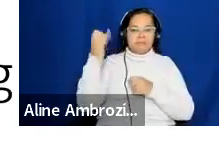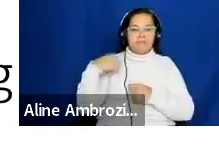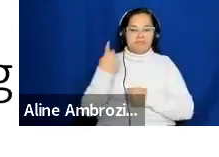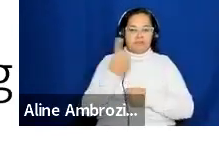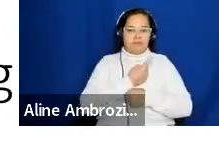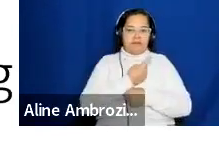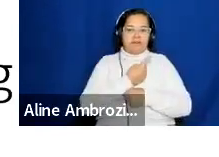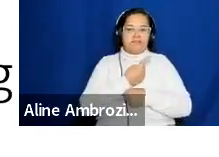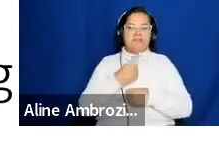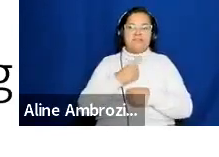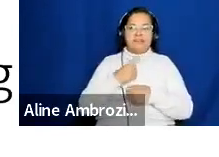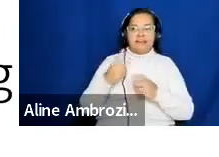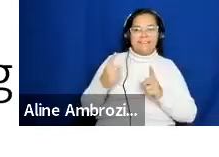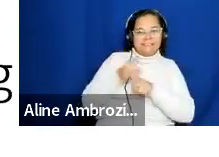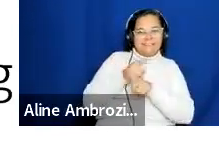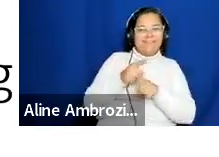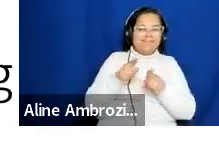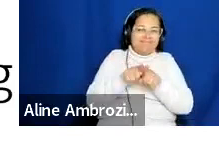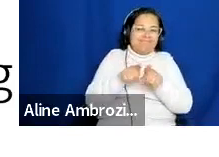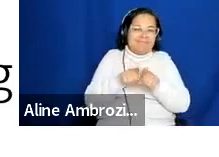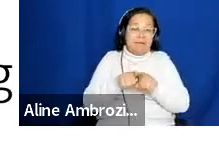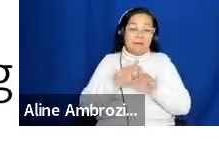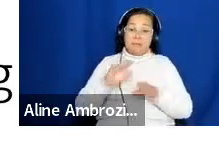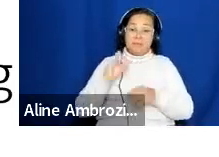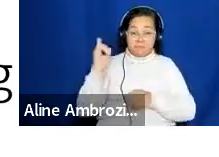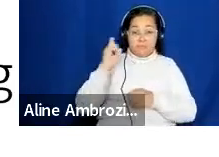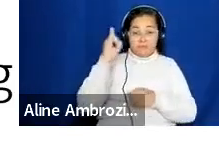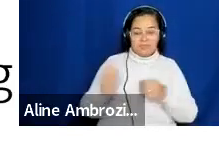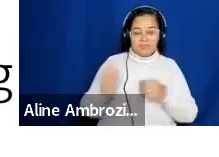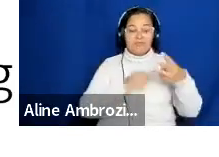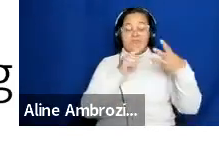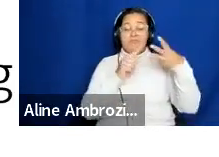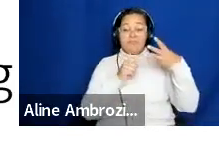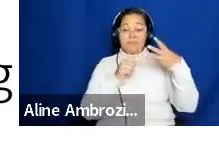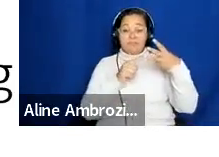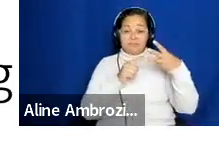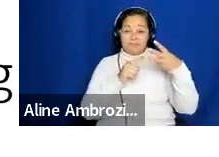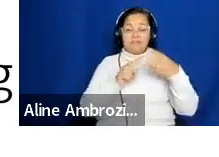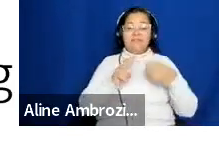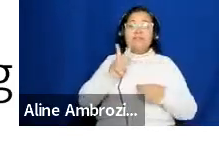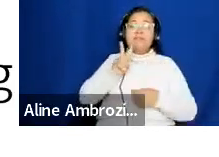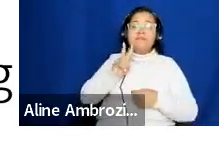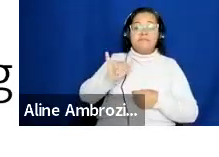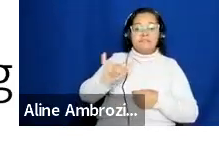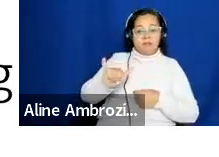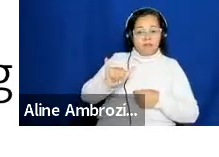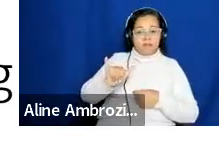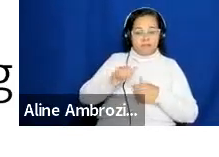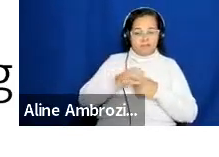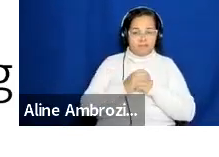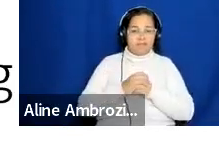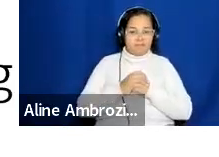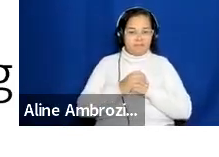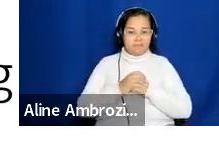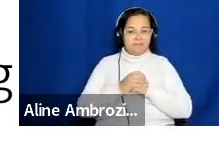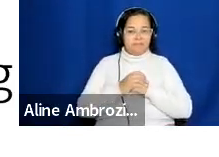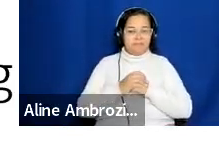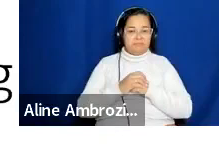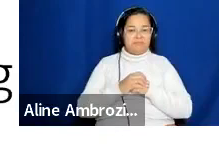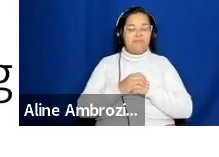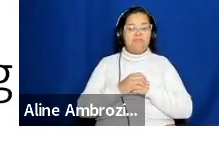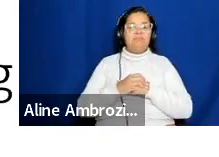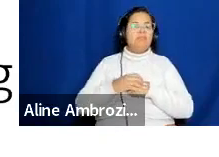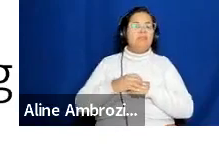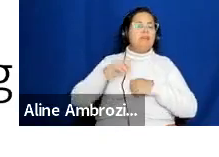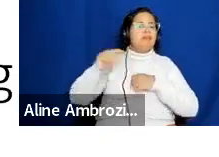And thirdly, Vygotsky's discussion in his incredible early